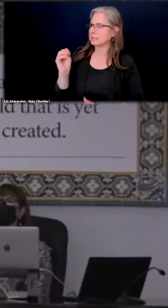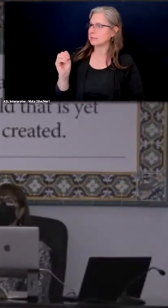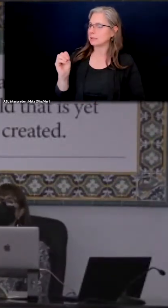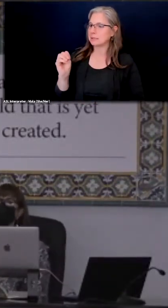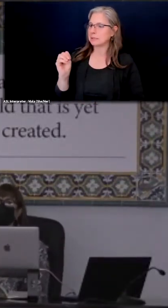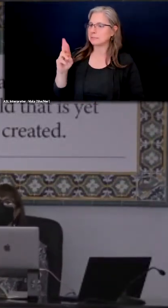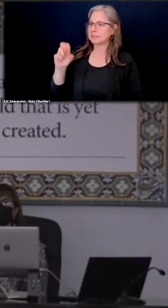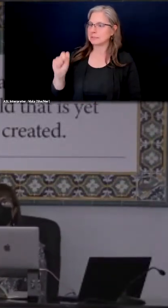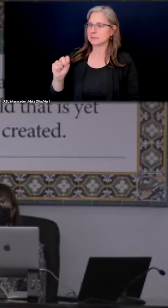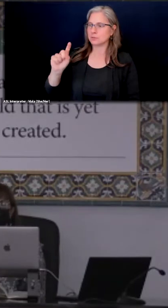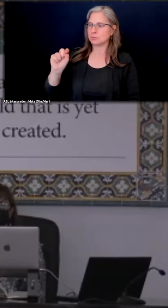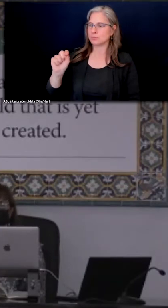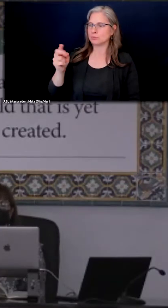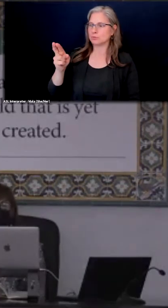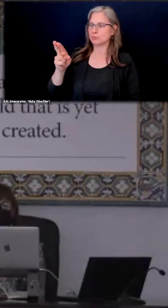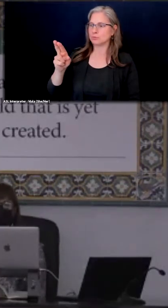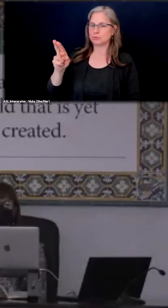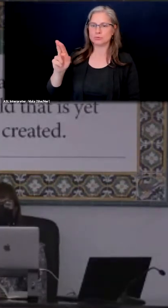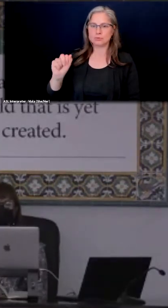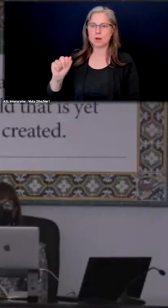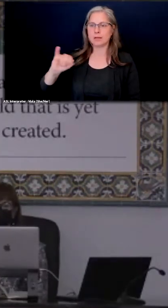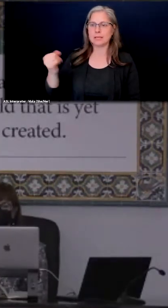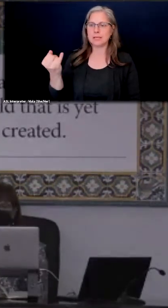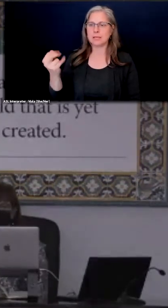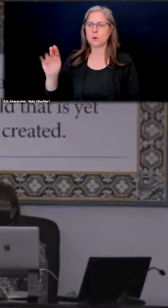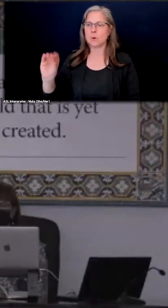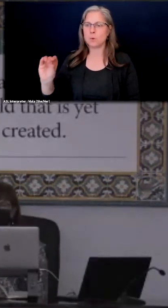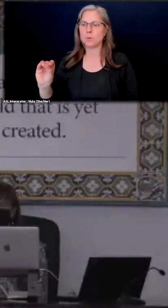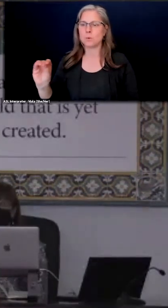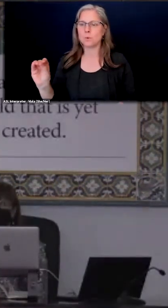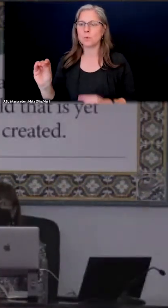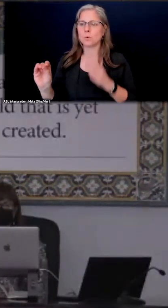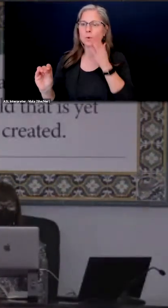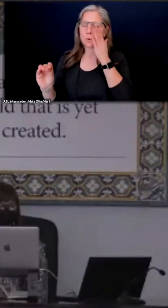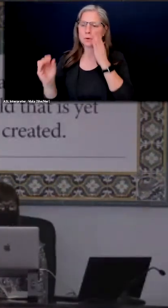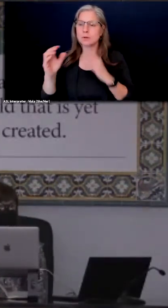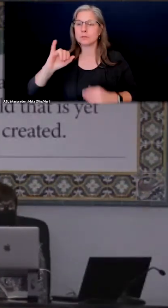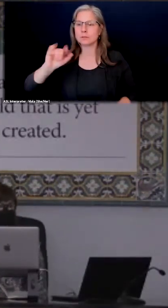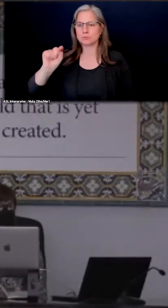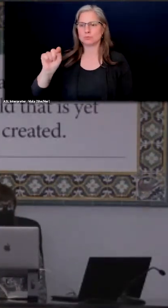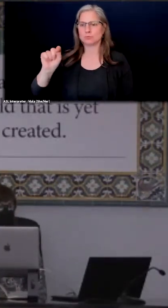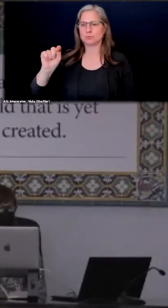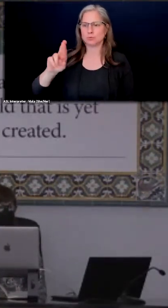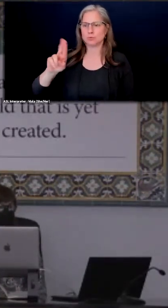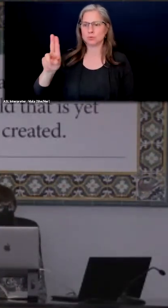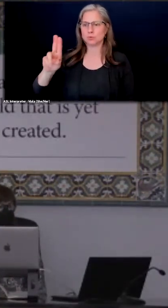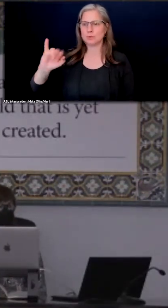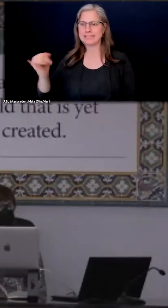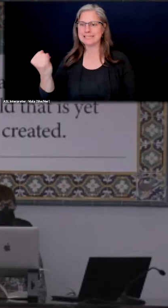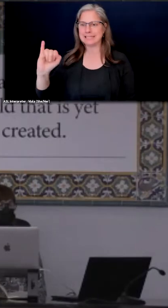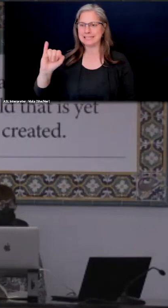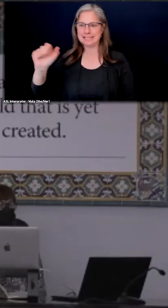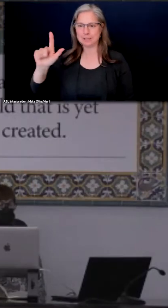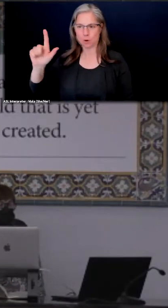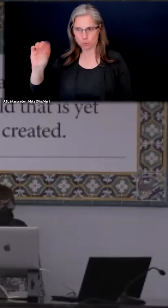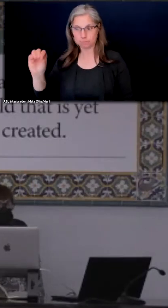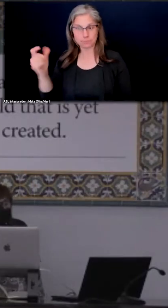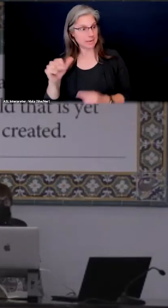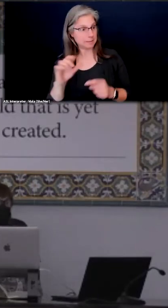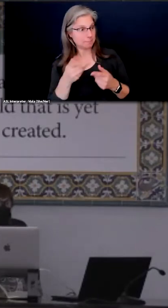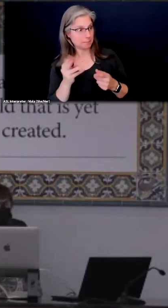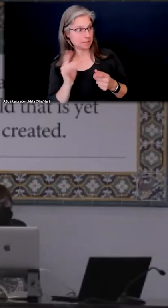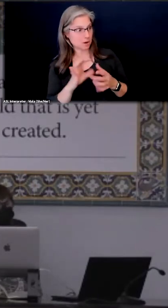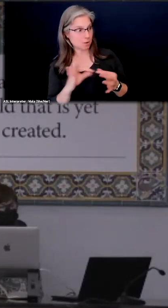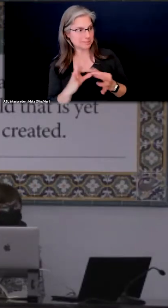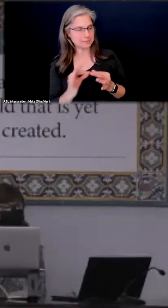any public comments on this item? No public comment on this item. Thank you. Then I would like